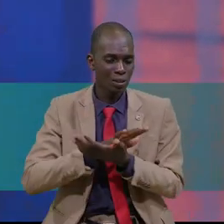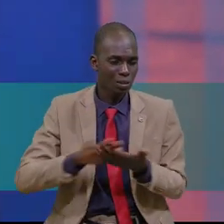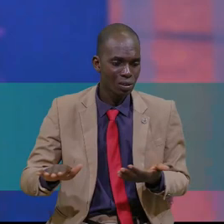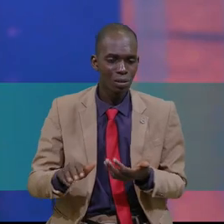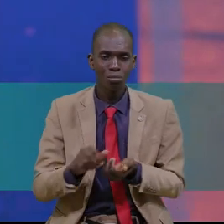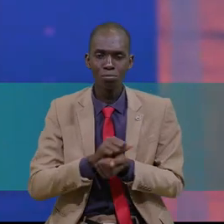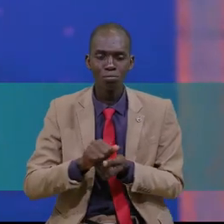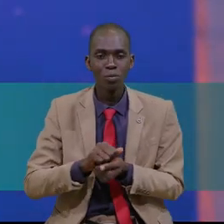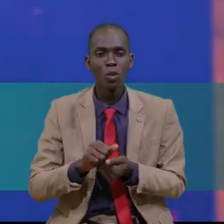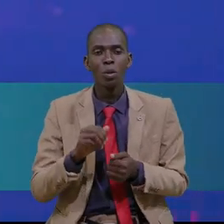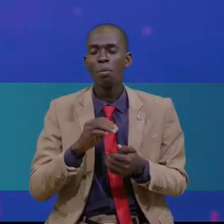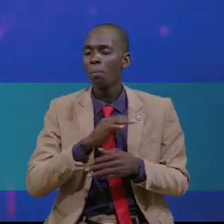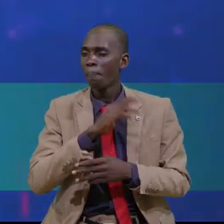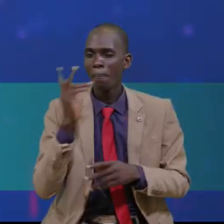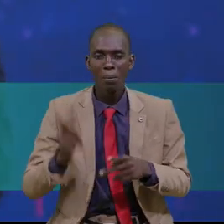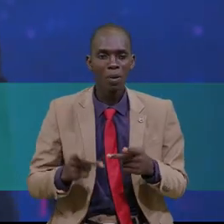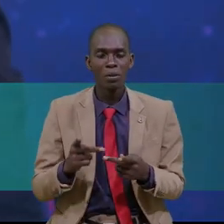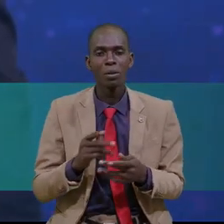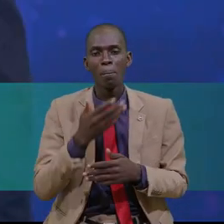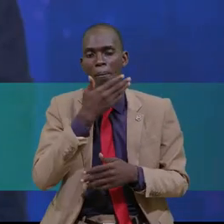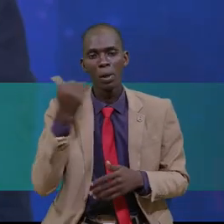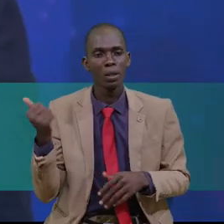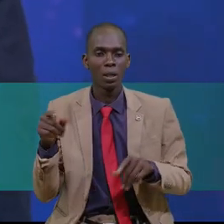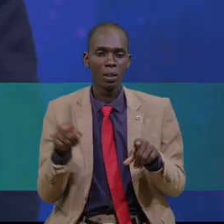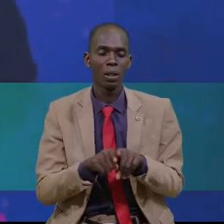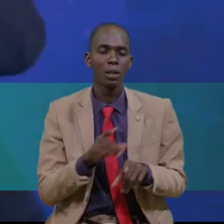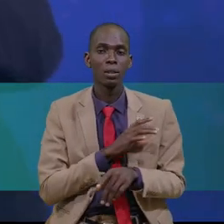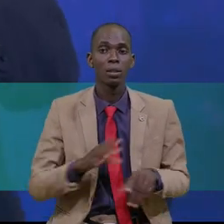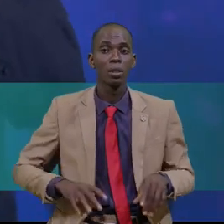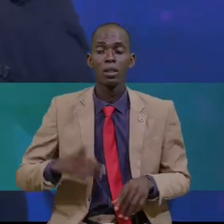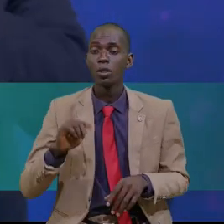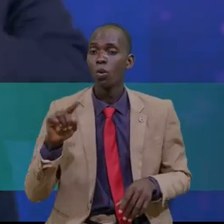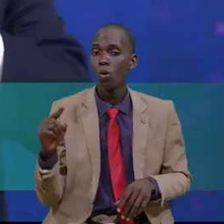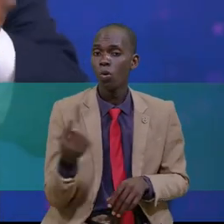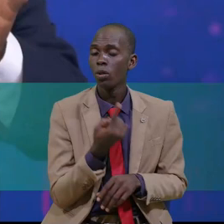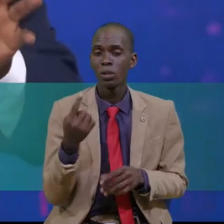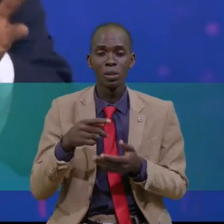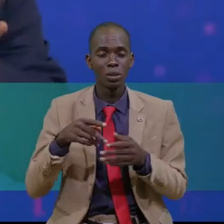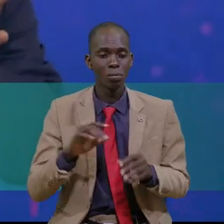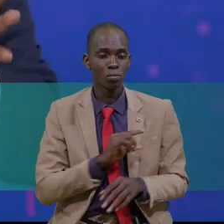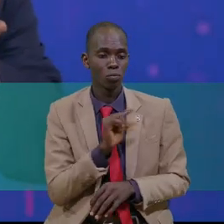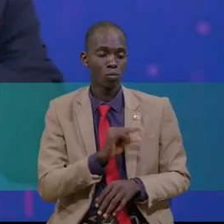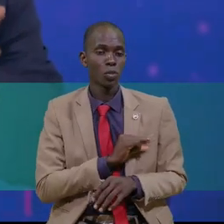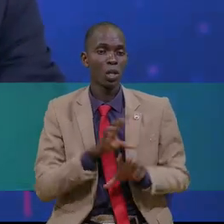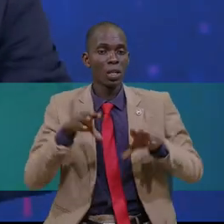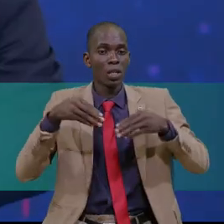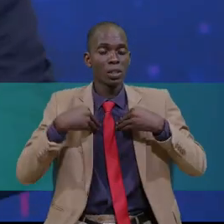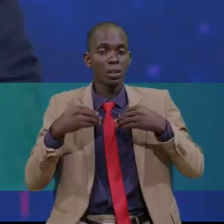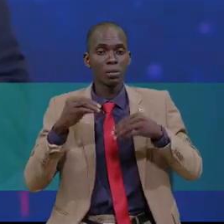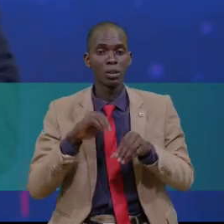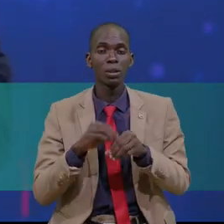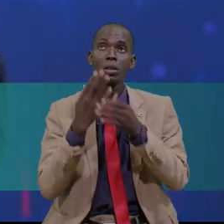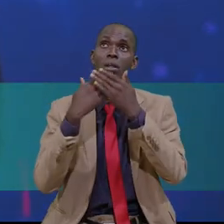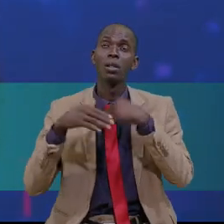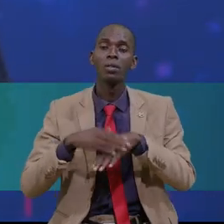only cleansing, the only purification acceptable in heaven is the one Christ